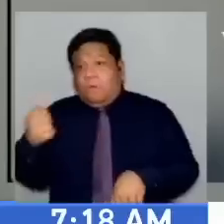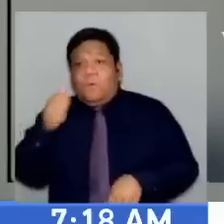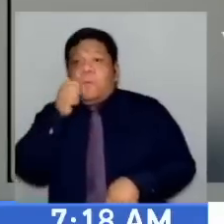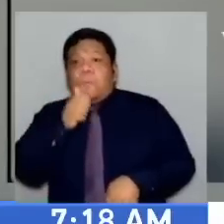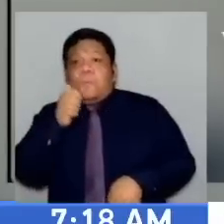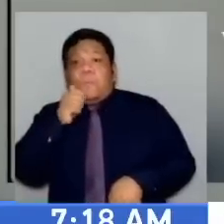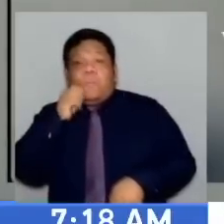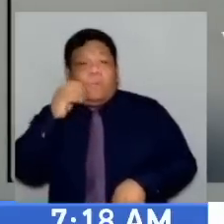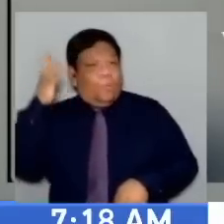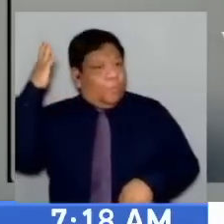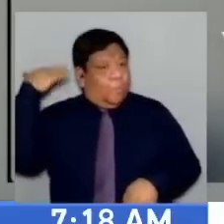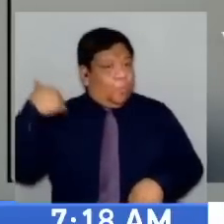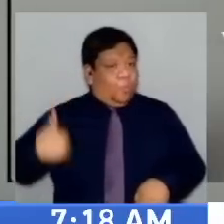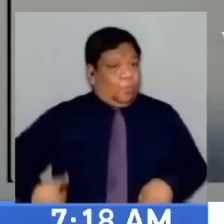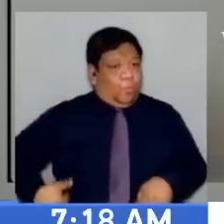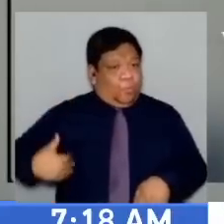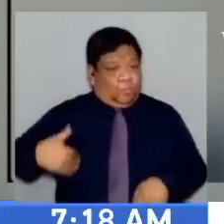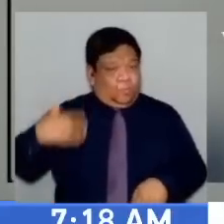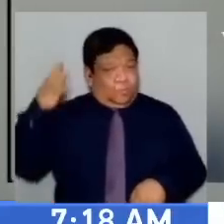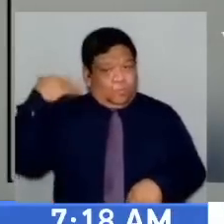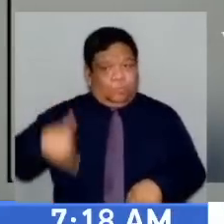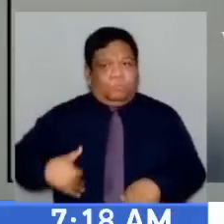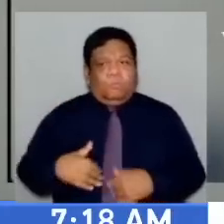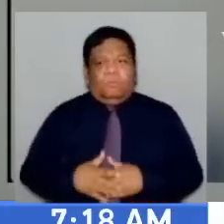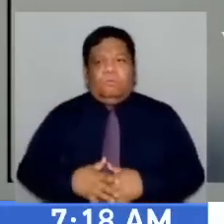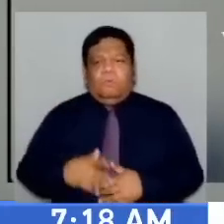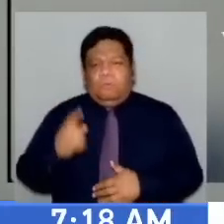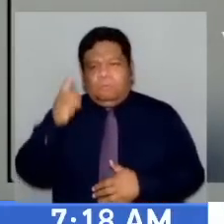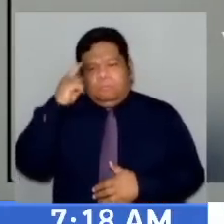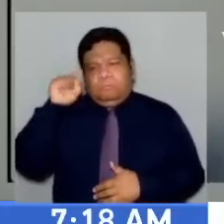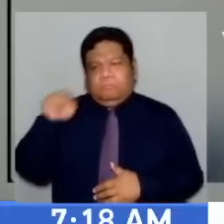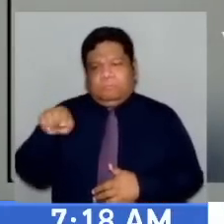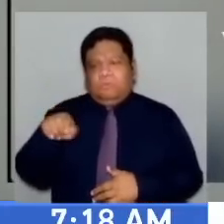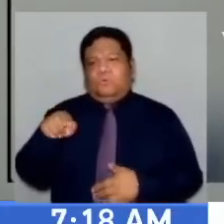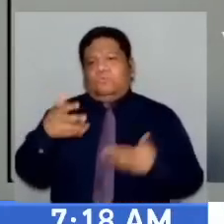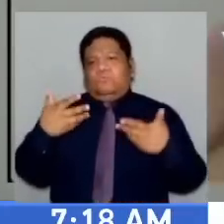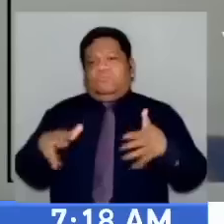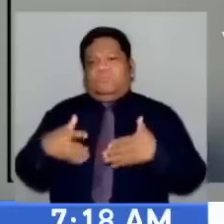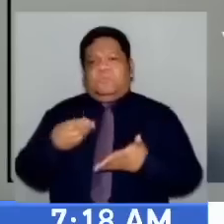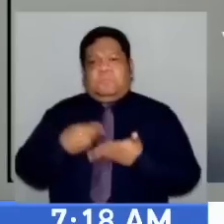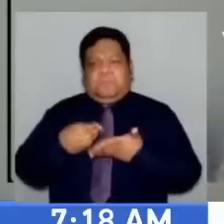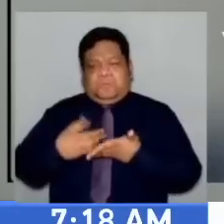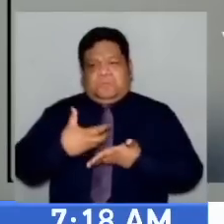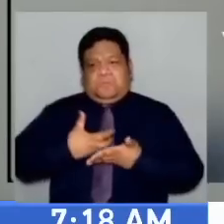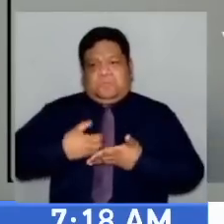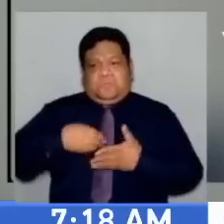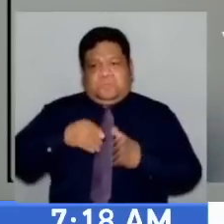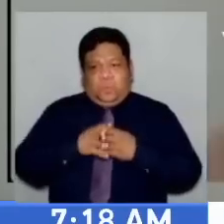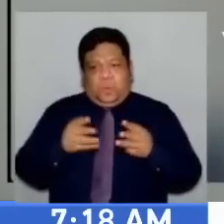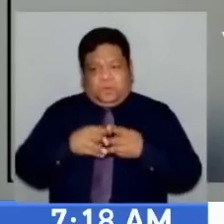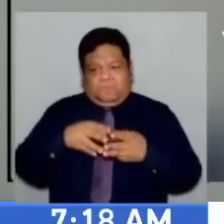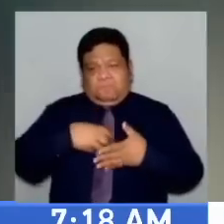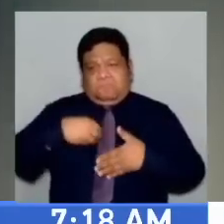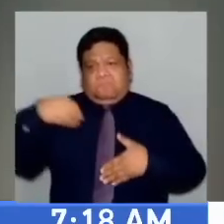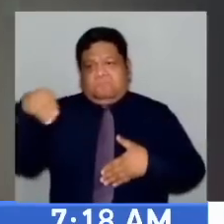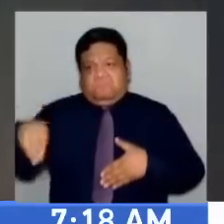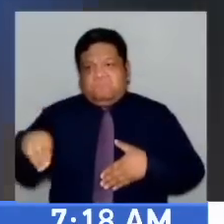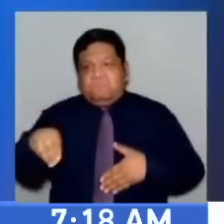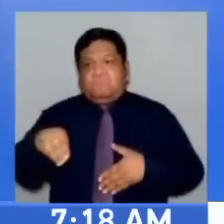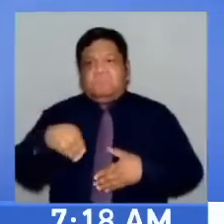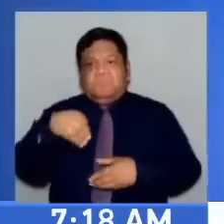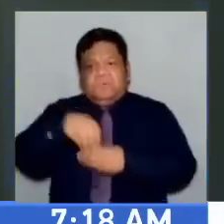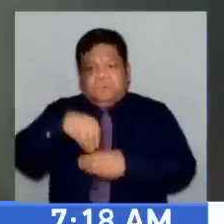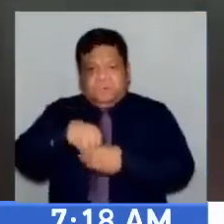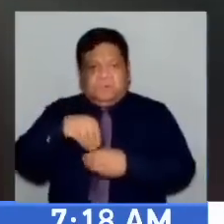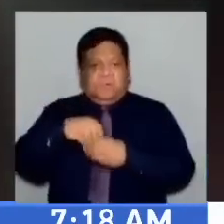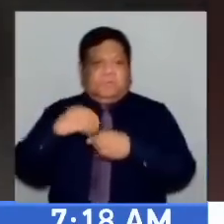hair, I think that time she already took my money from my wallet, which is inside the bag. Sa susunod